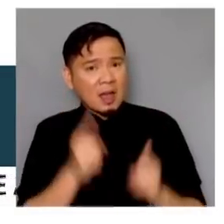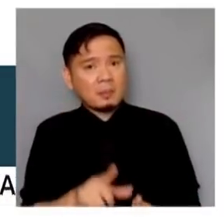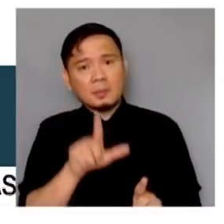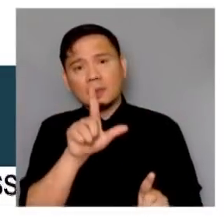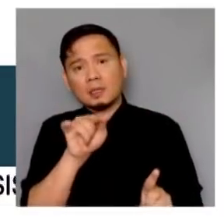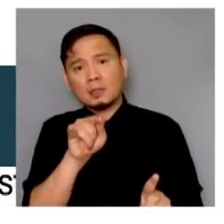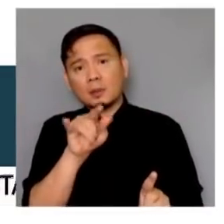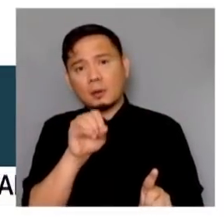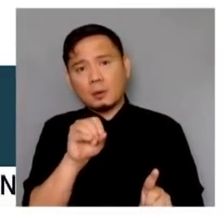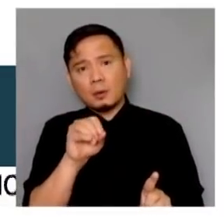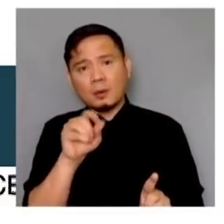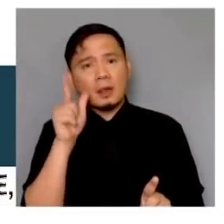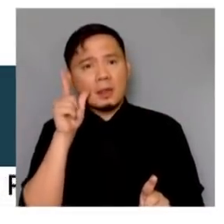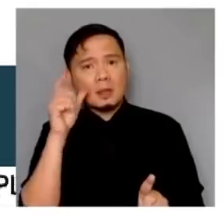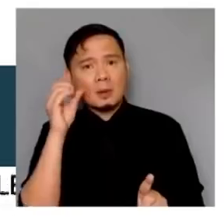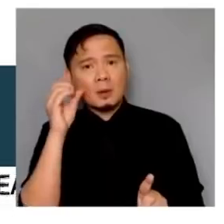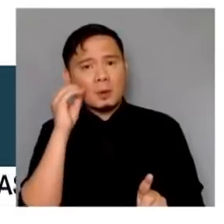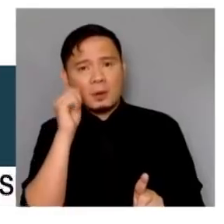surgery?